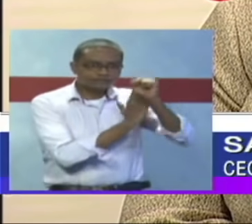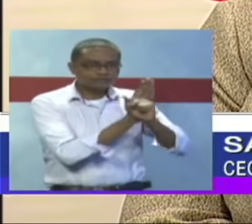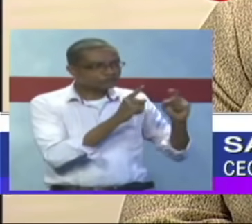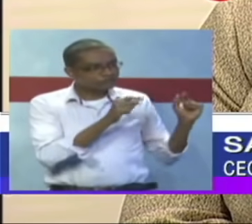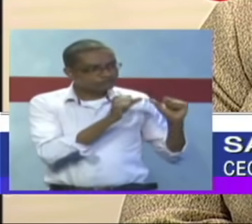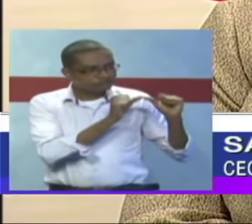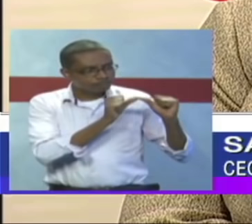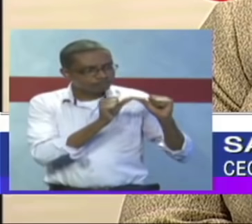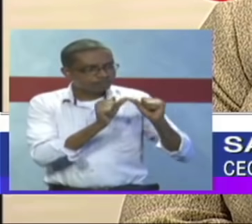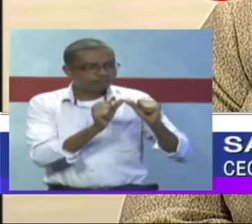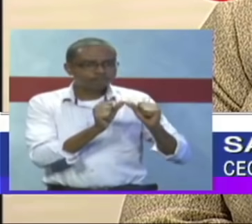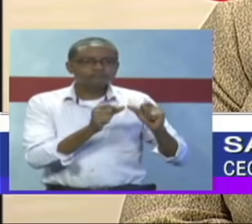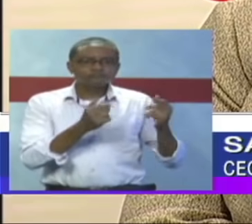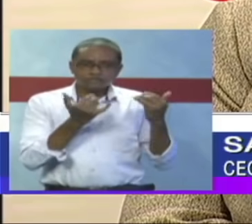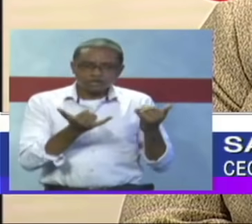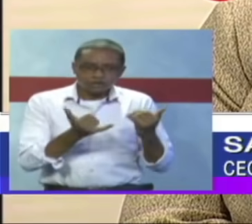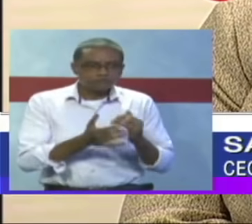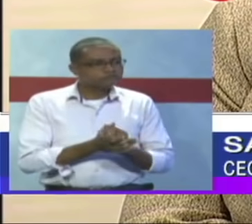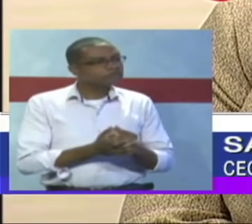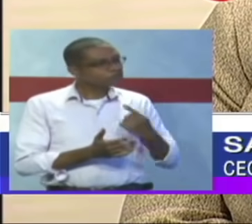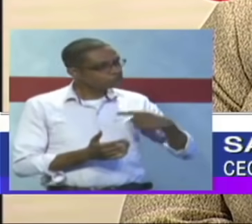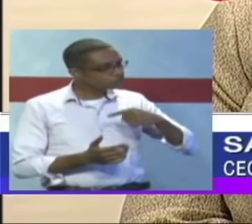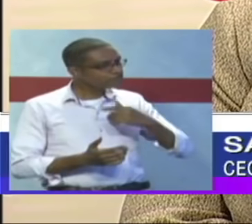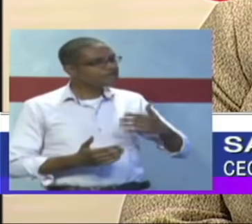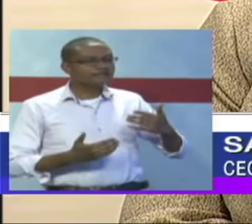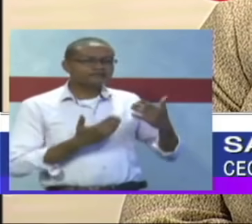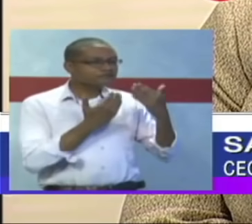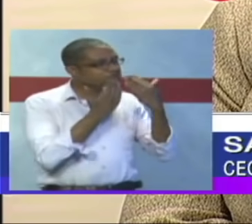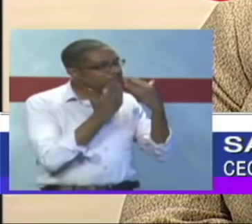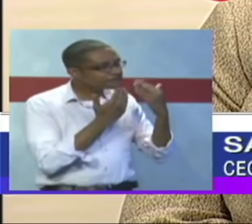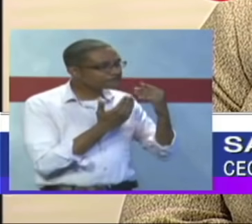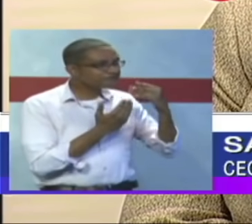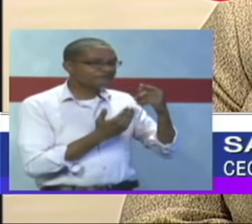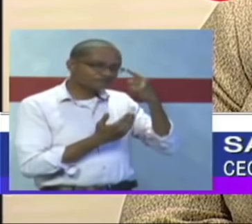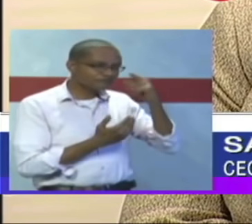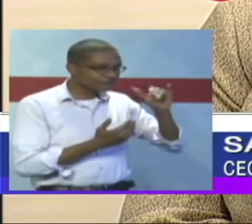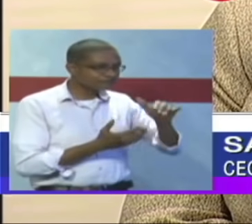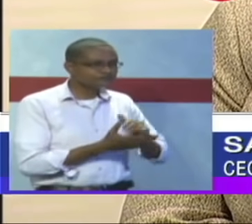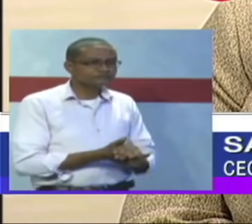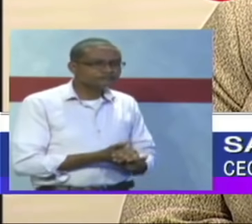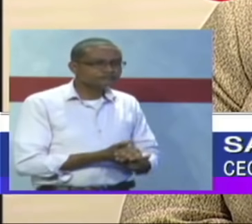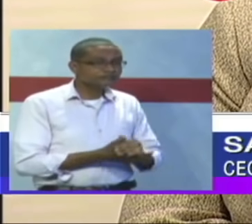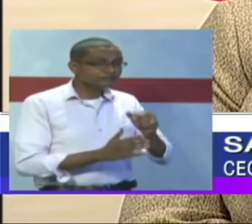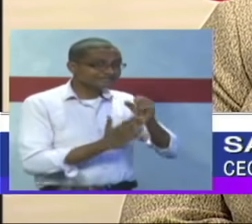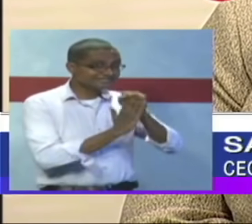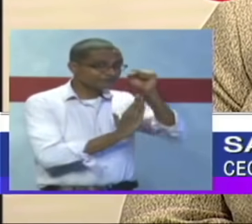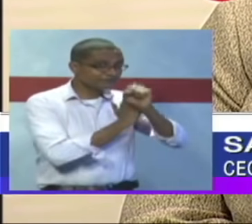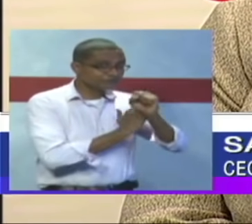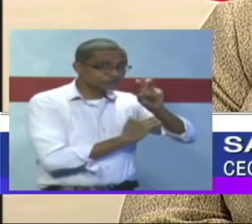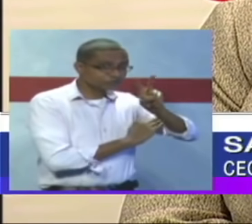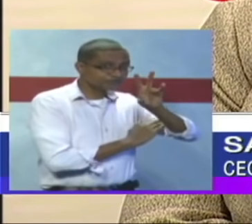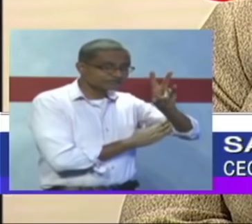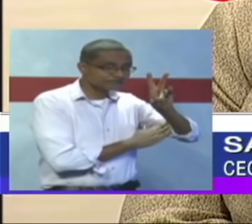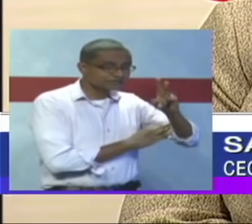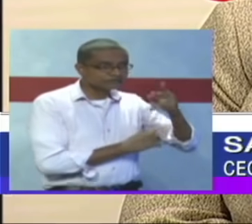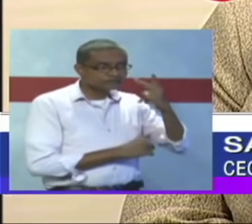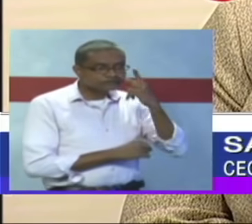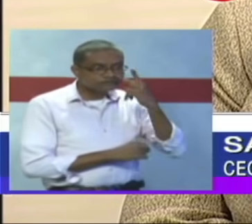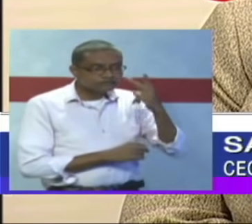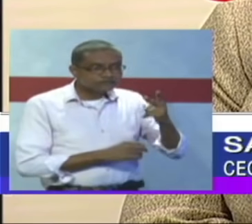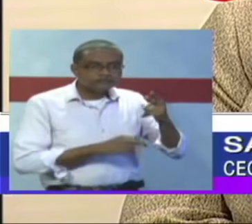present. And we are also equally grateful for that. From September 27th, we would have